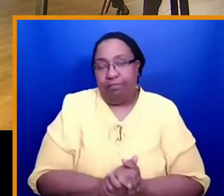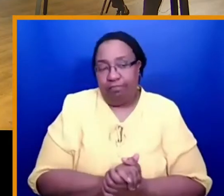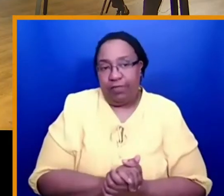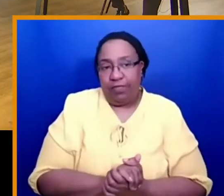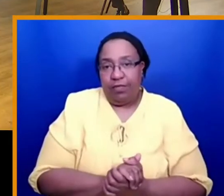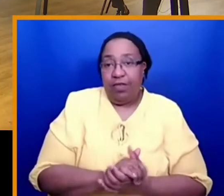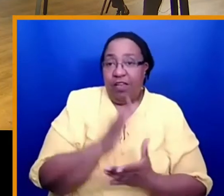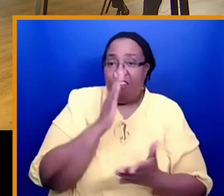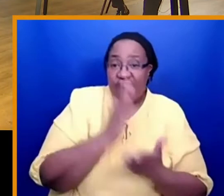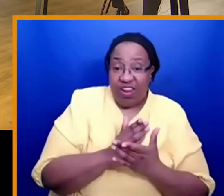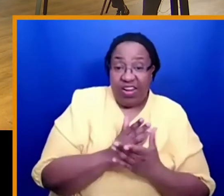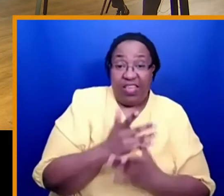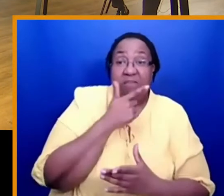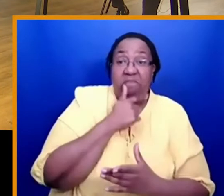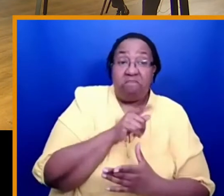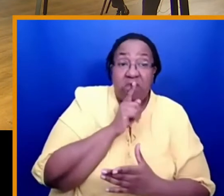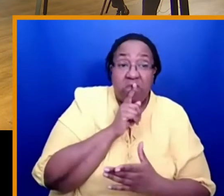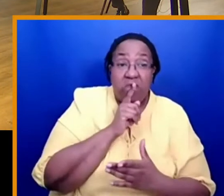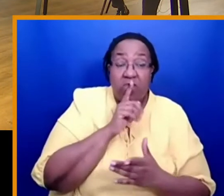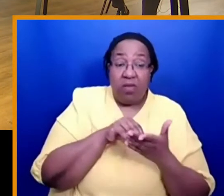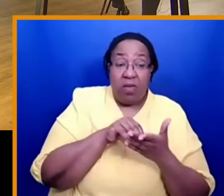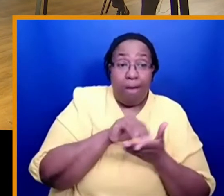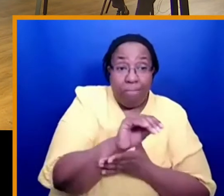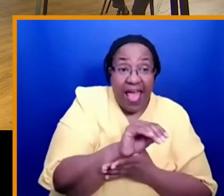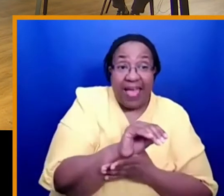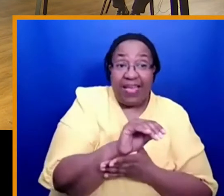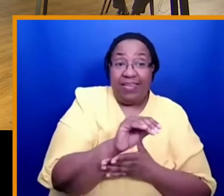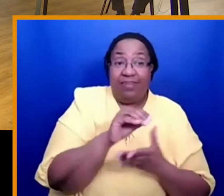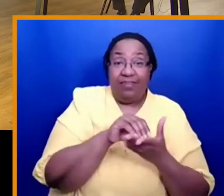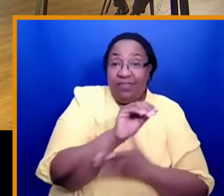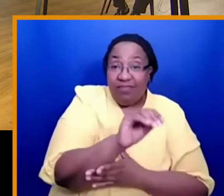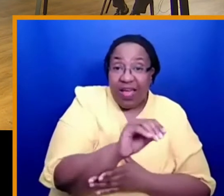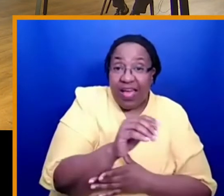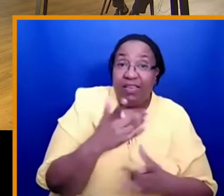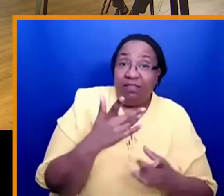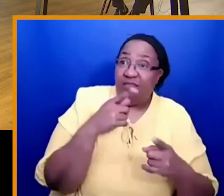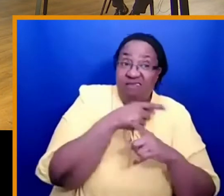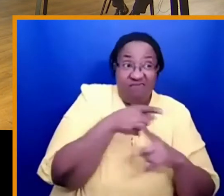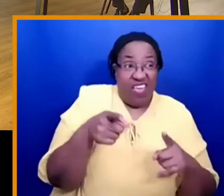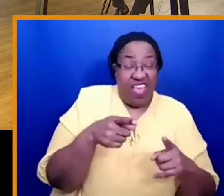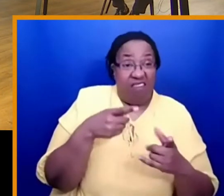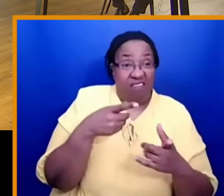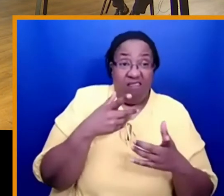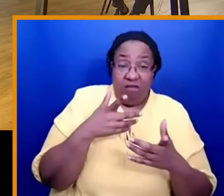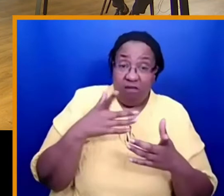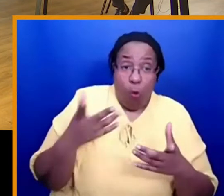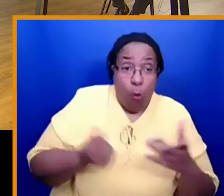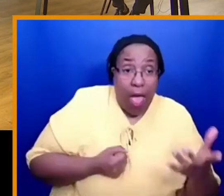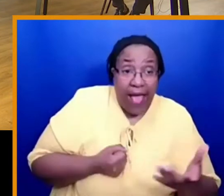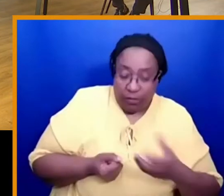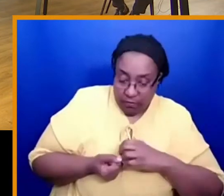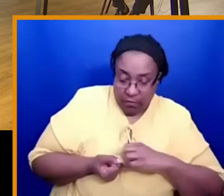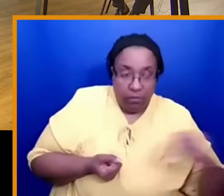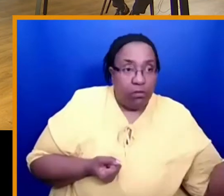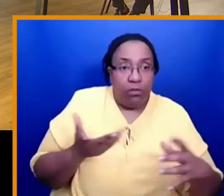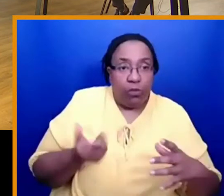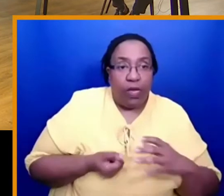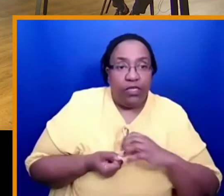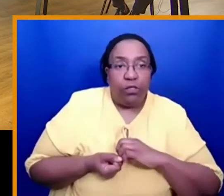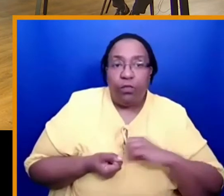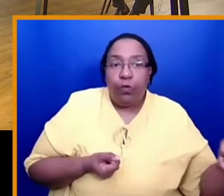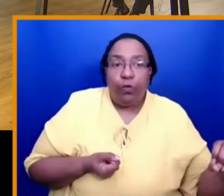up and down the country. The personal allowance being high enough to take millions out of income tax was a great Liberal Democrat achievement. Let's keep it rising